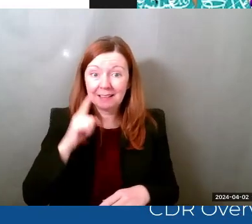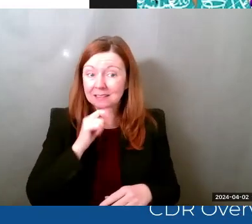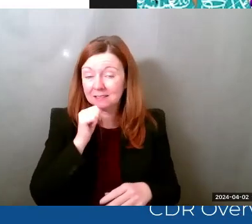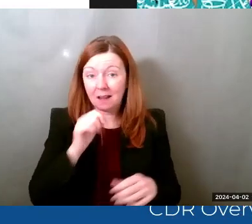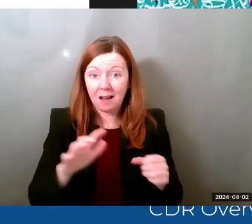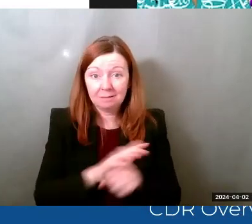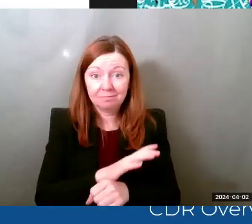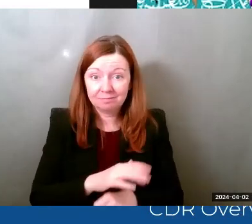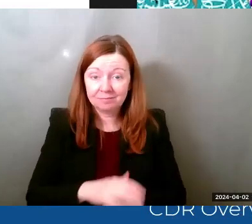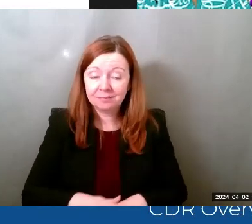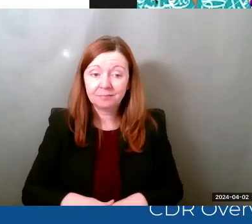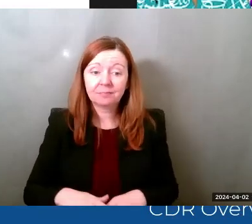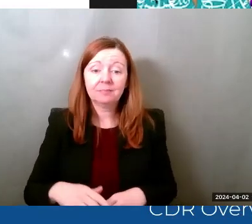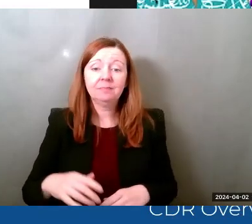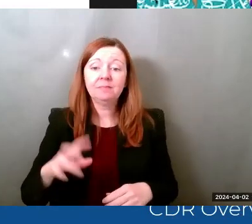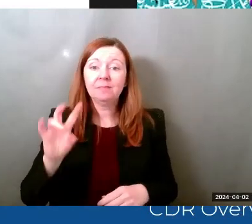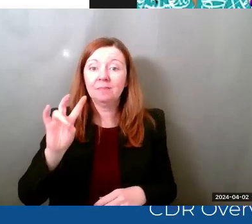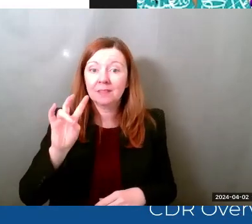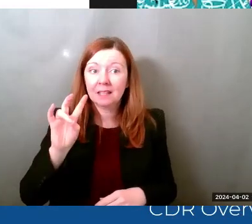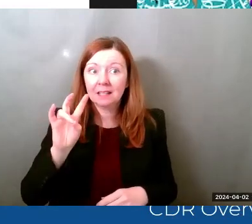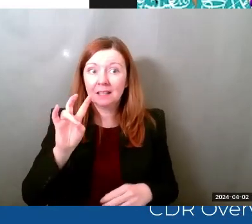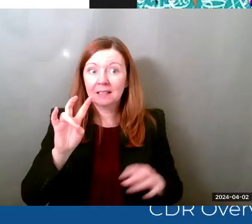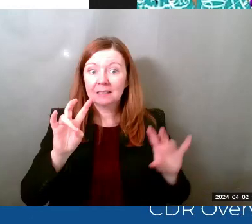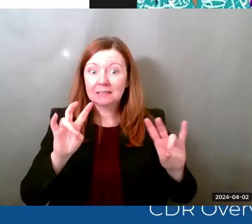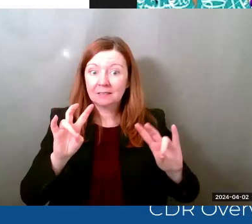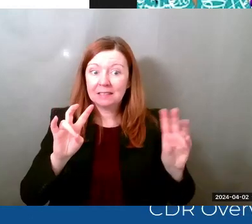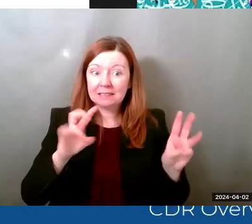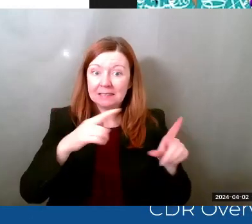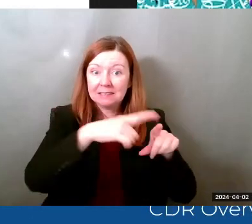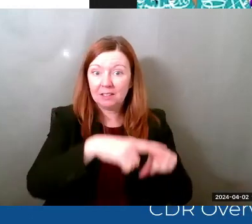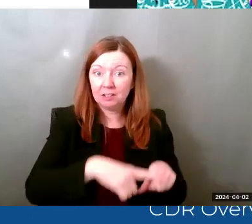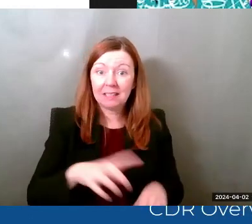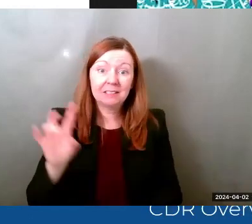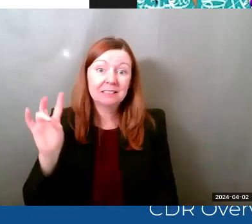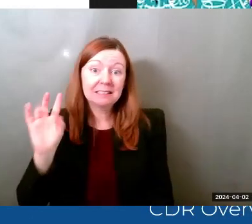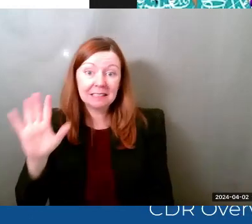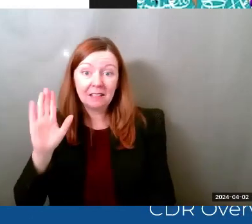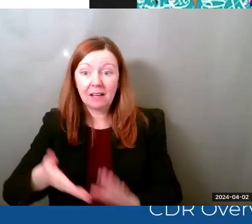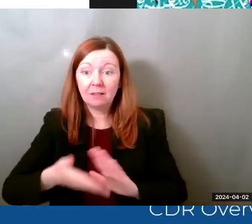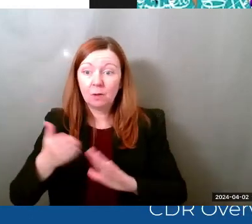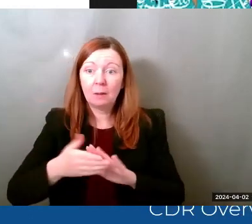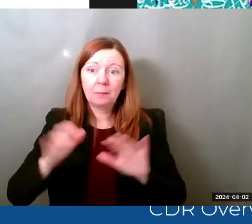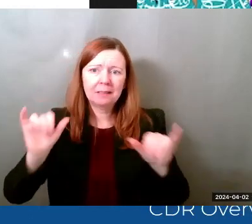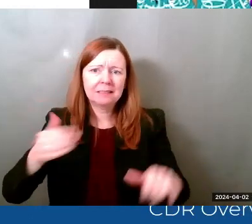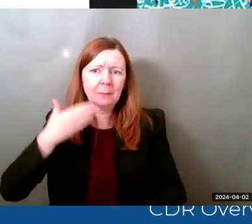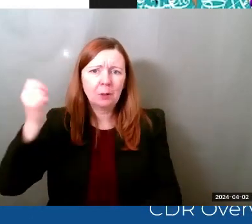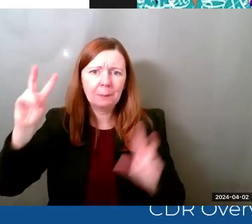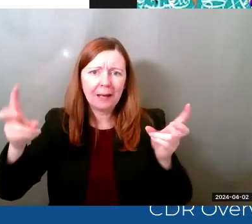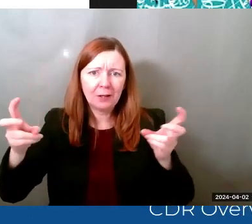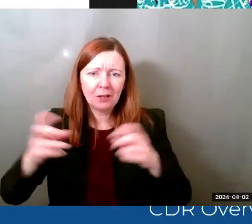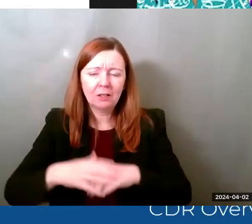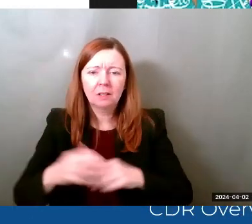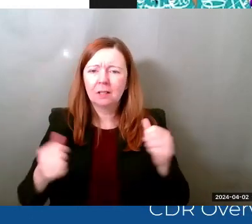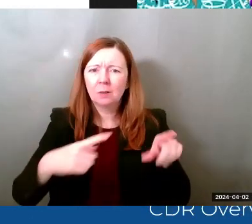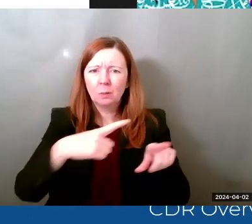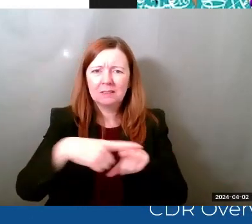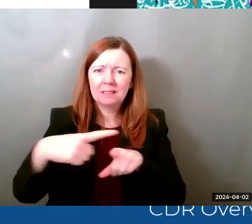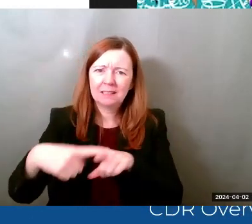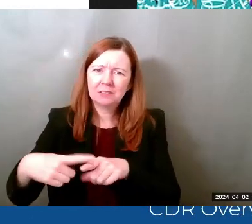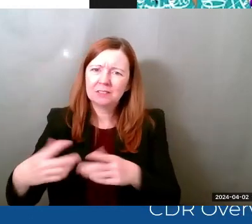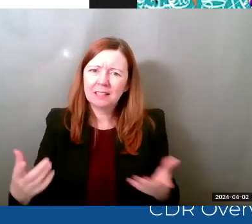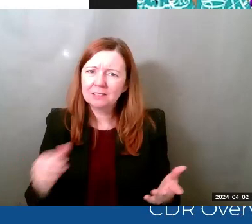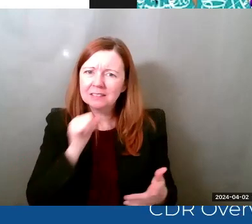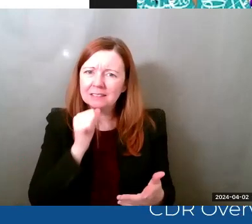incomplete, 75 out of 76 of the intersections studied will operate the same or better. Which intersection doesn't?